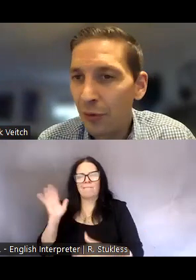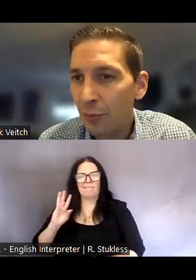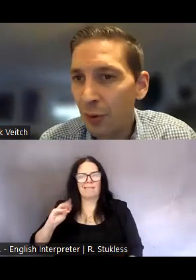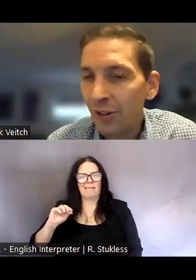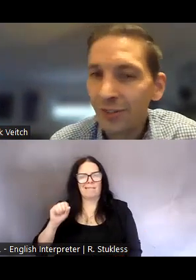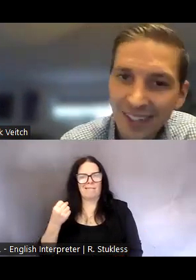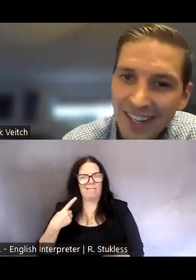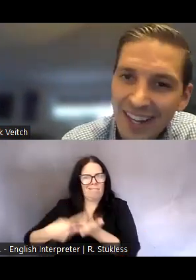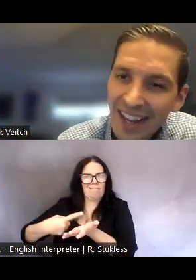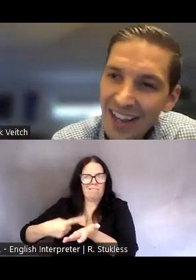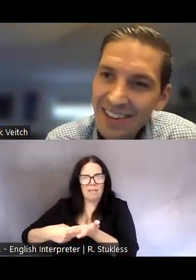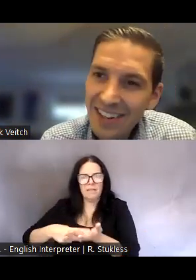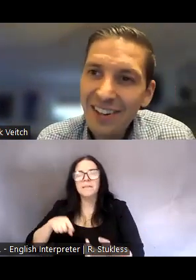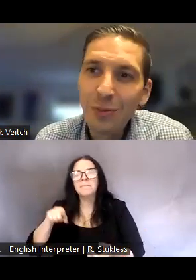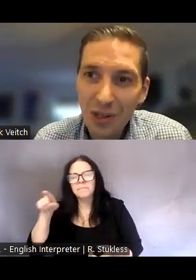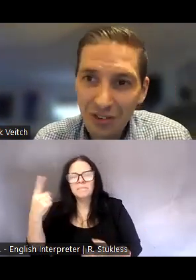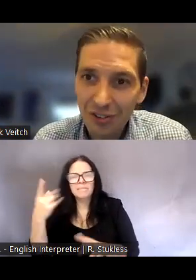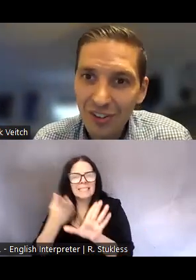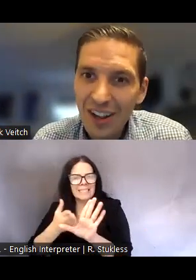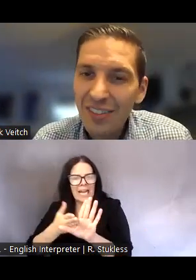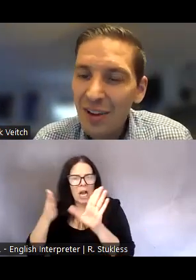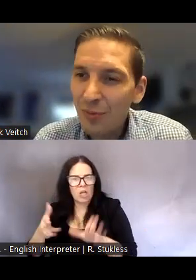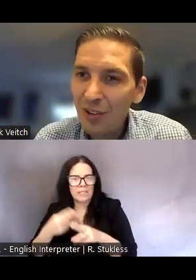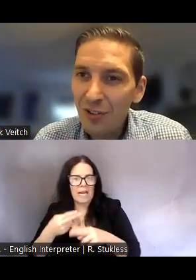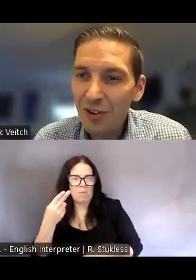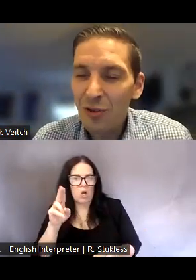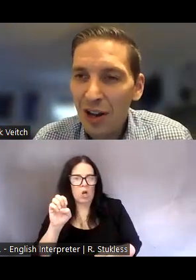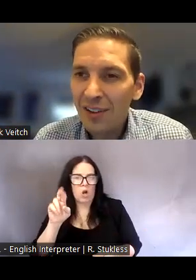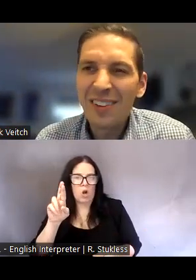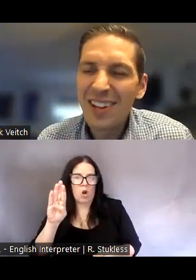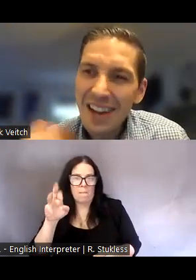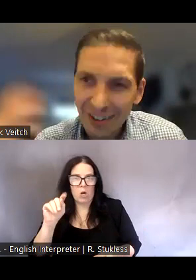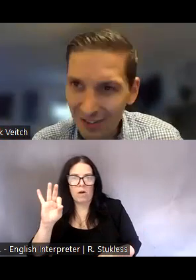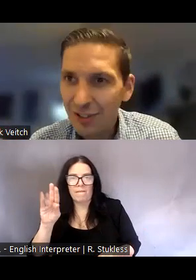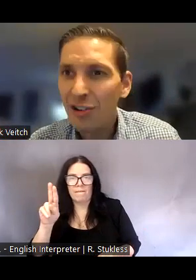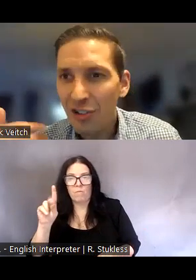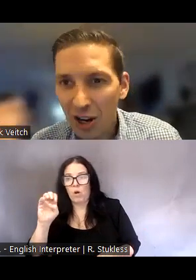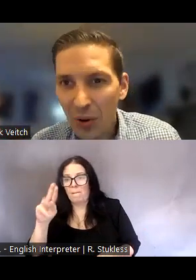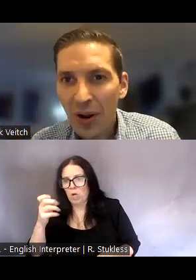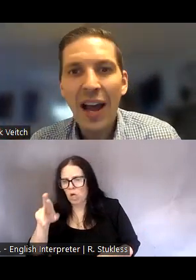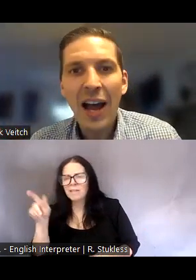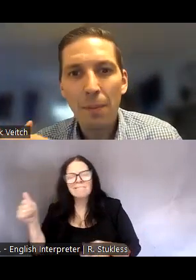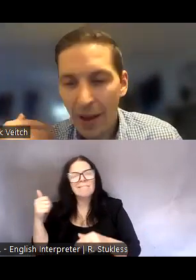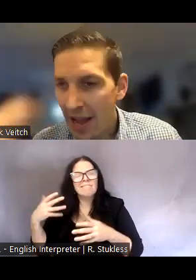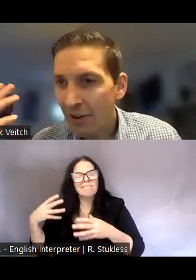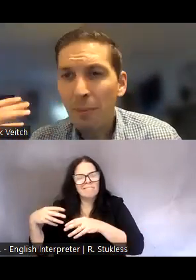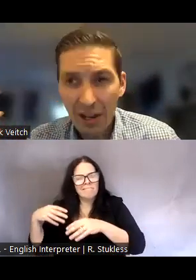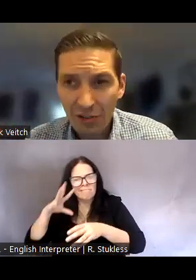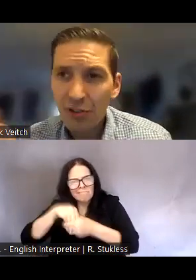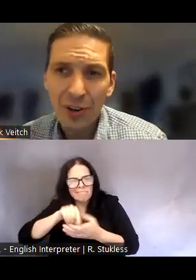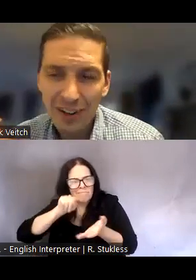named Herbert Freudenberger. And he did research that really started to draw connection to show